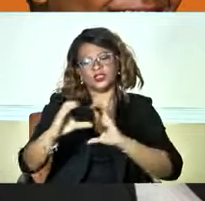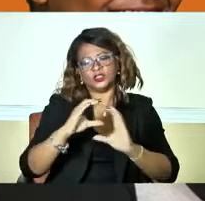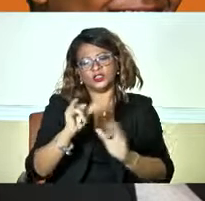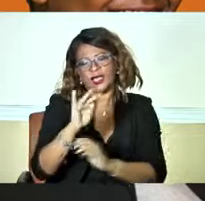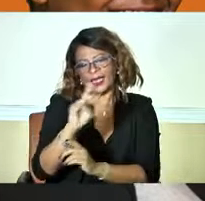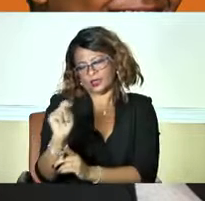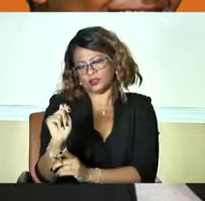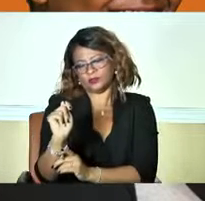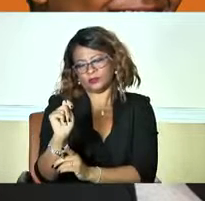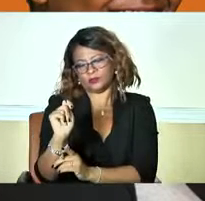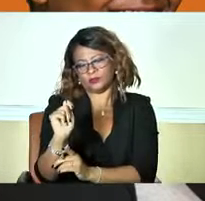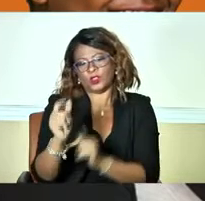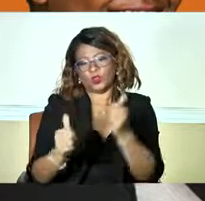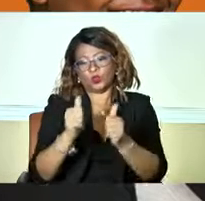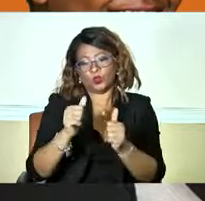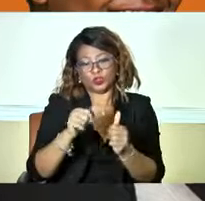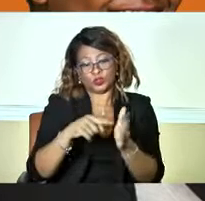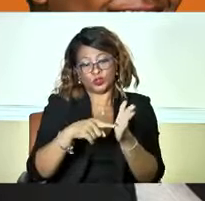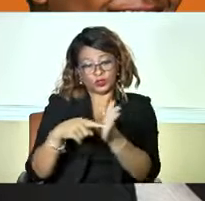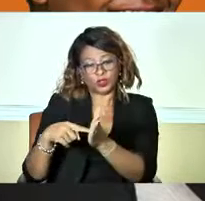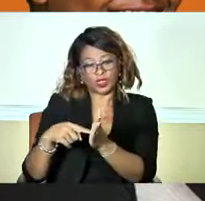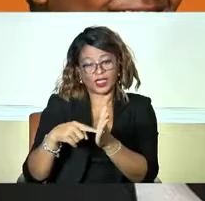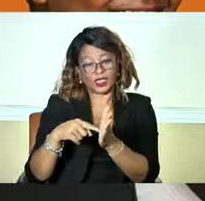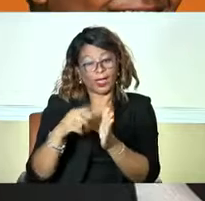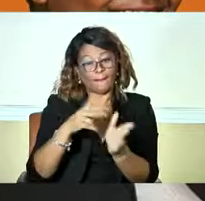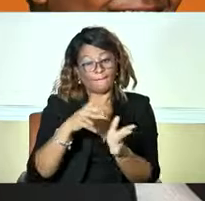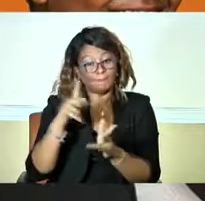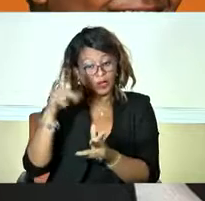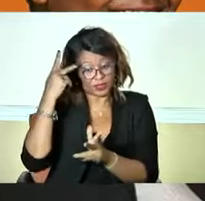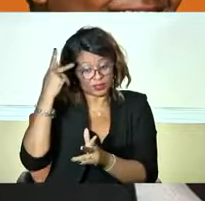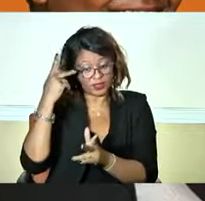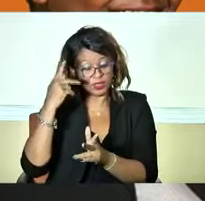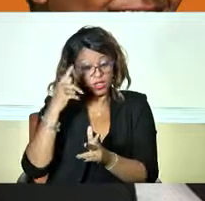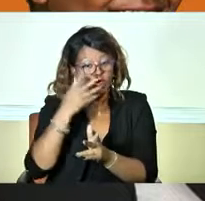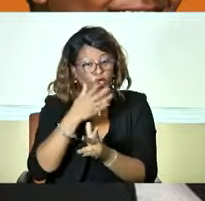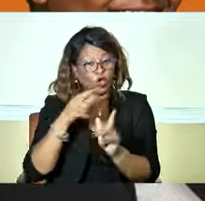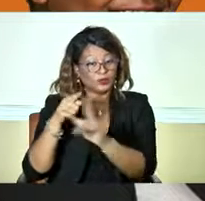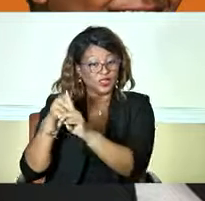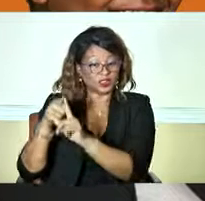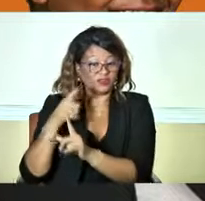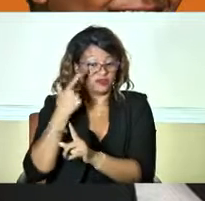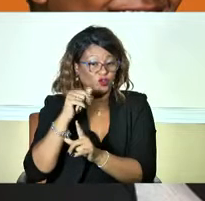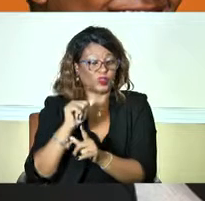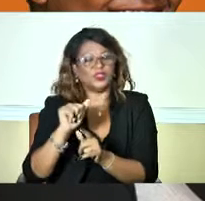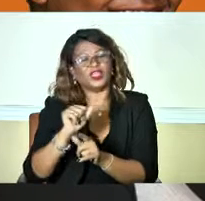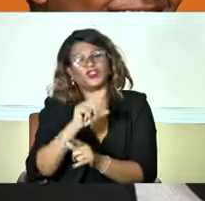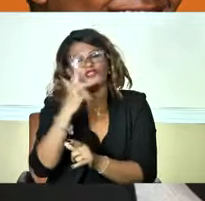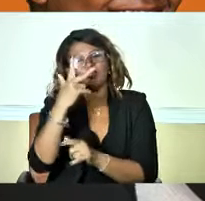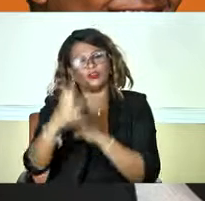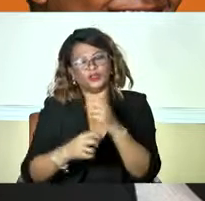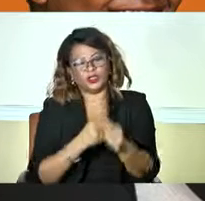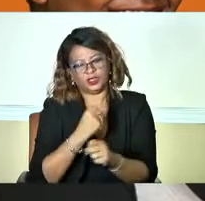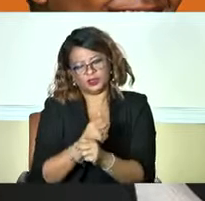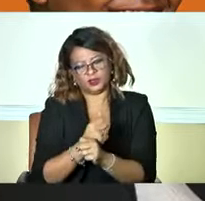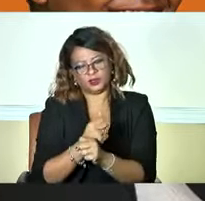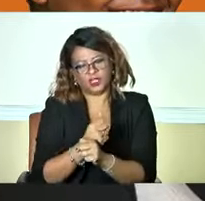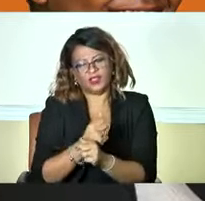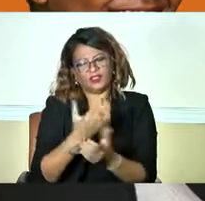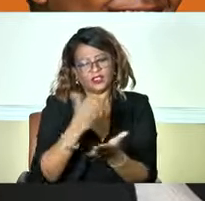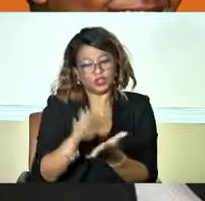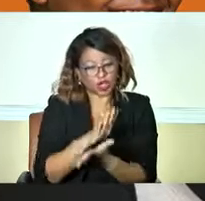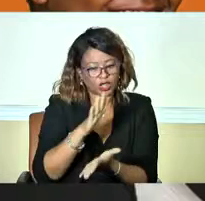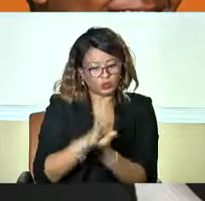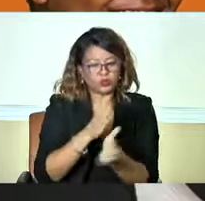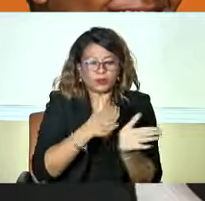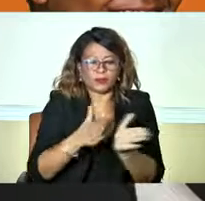Act, which outlines our policy objectives for the next 3 years. This document was